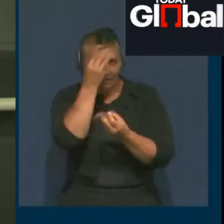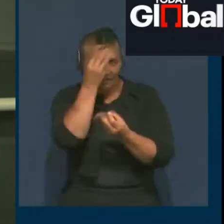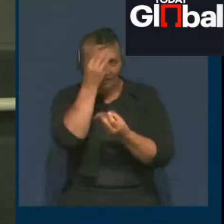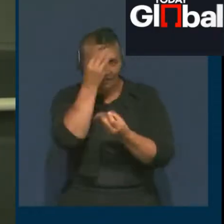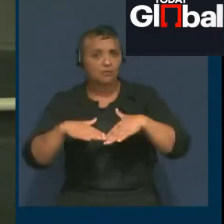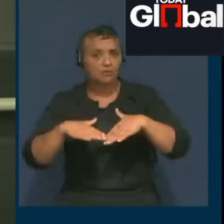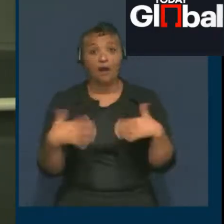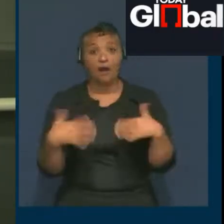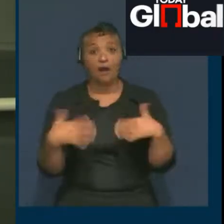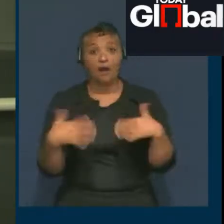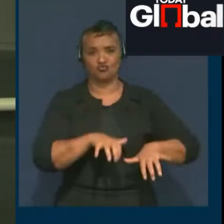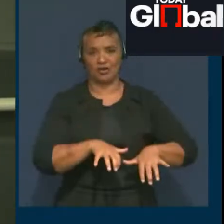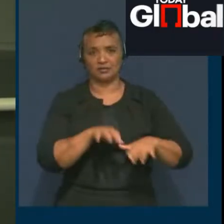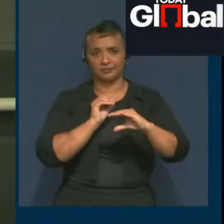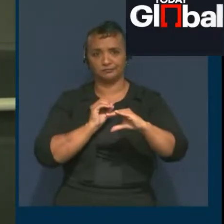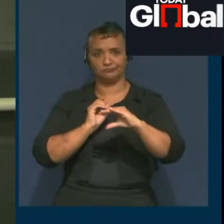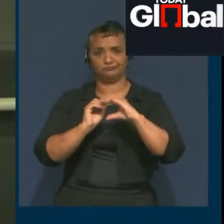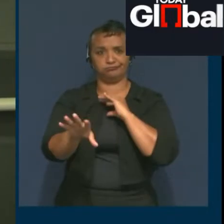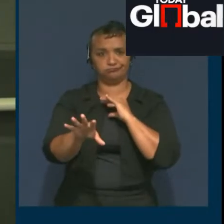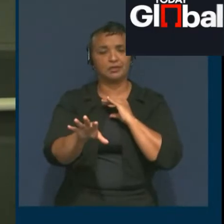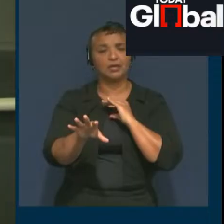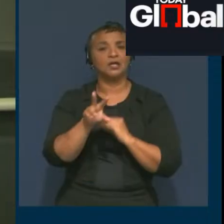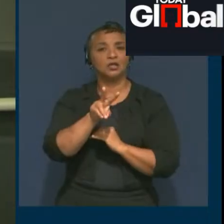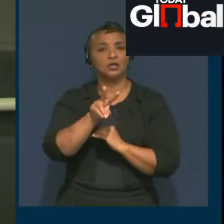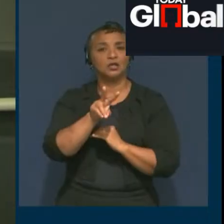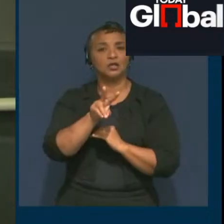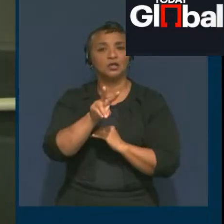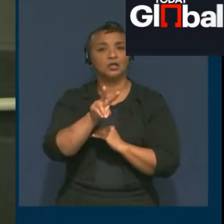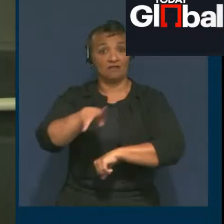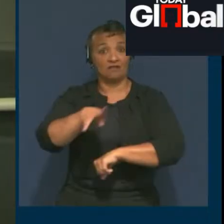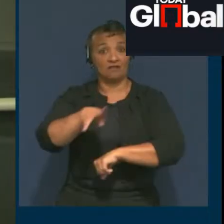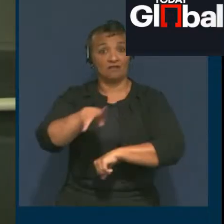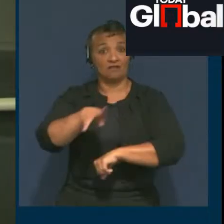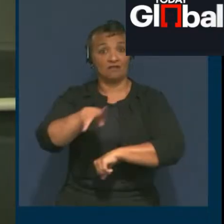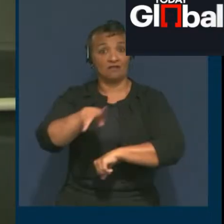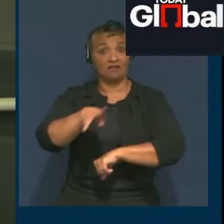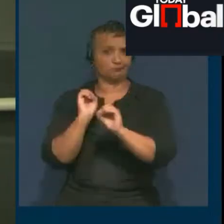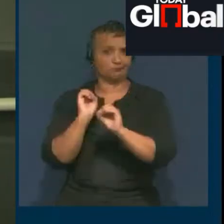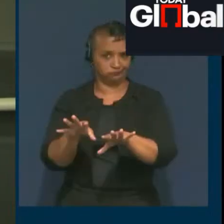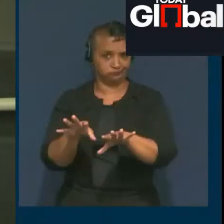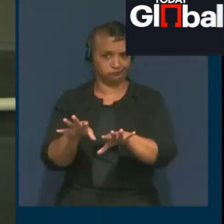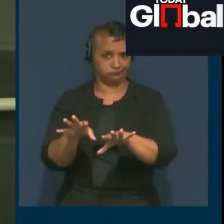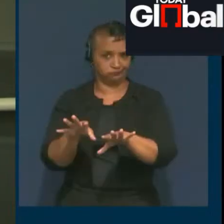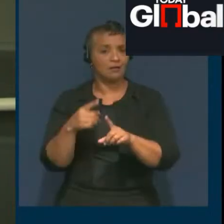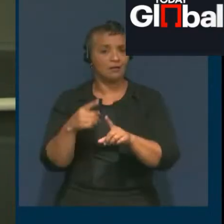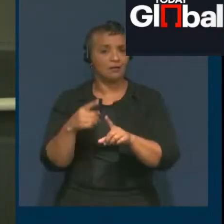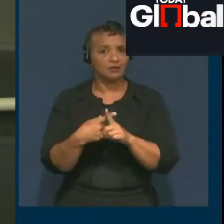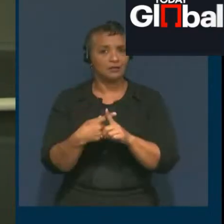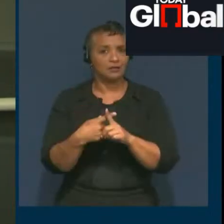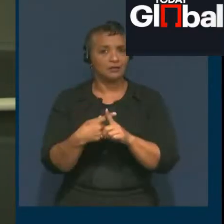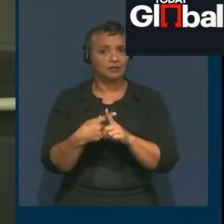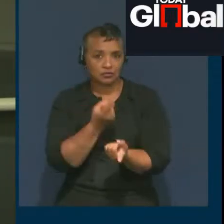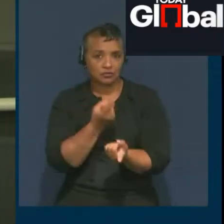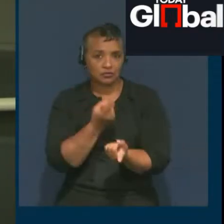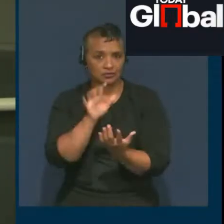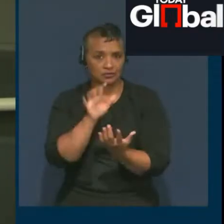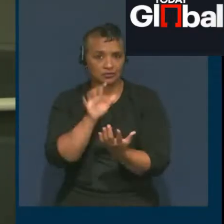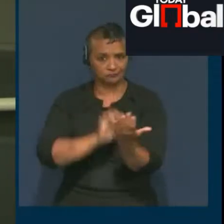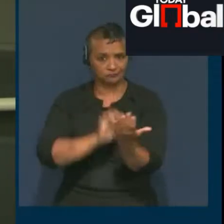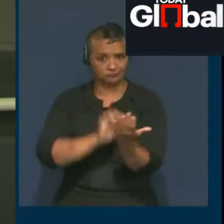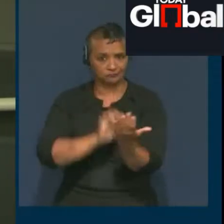writing within 24 hours from the end of dialogue and provide it in Word